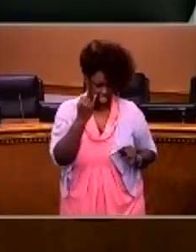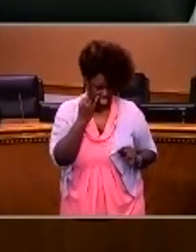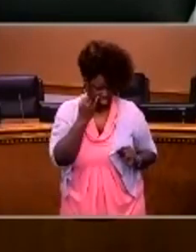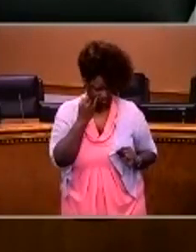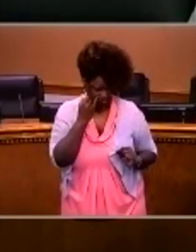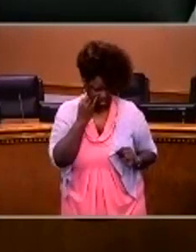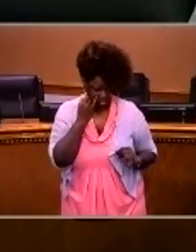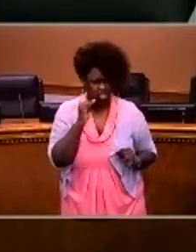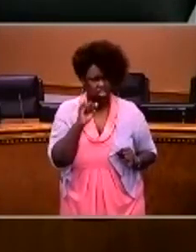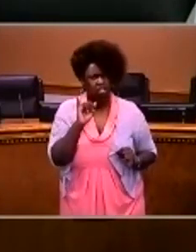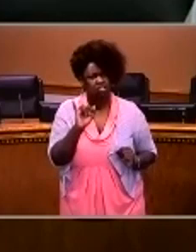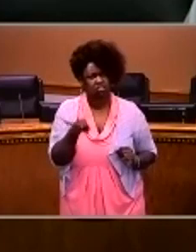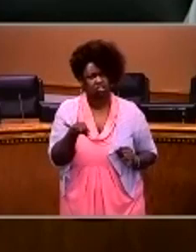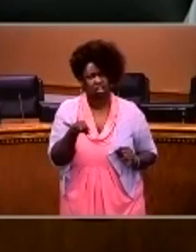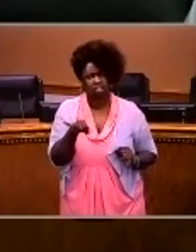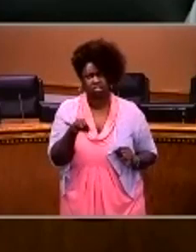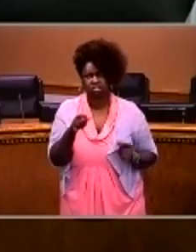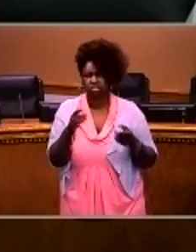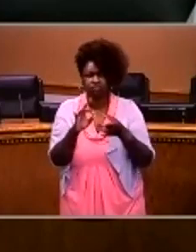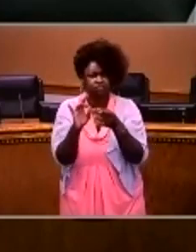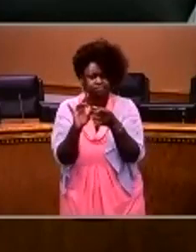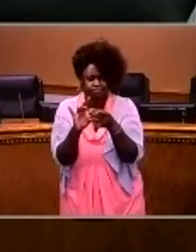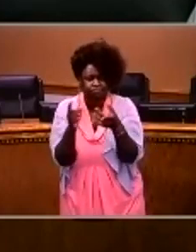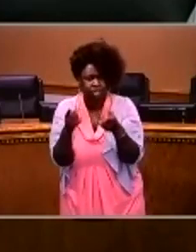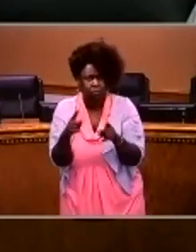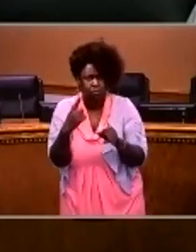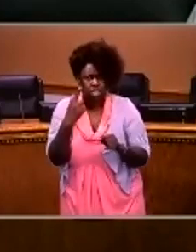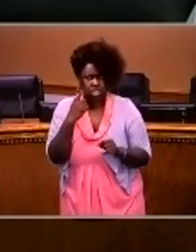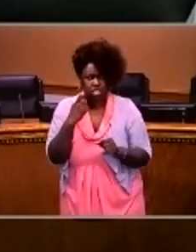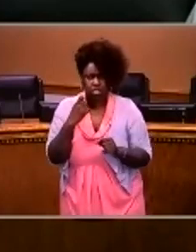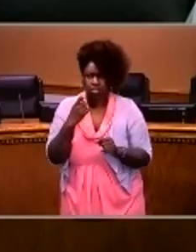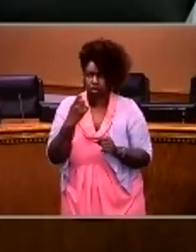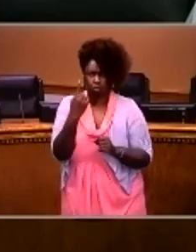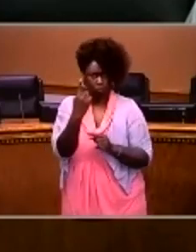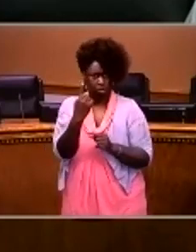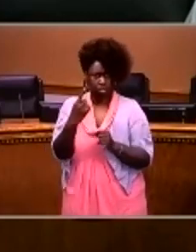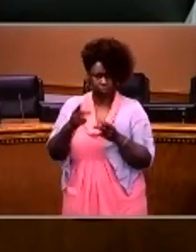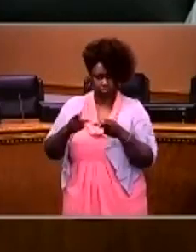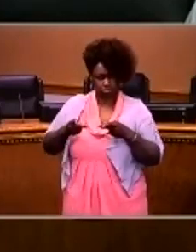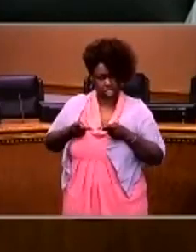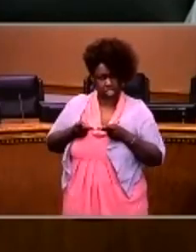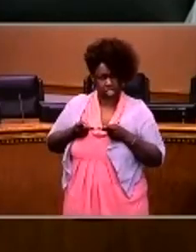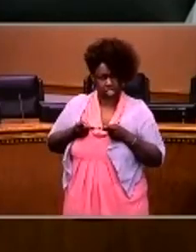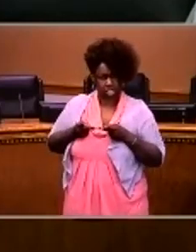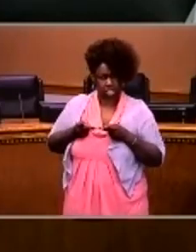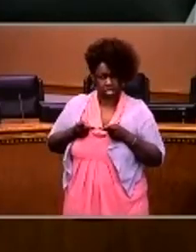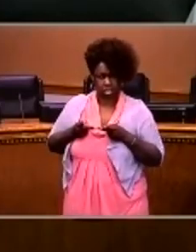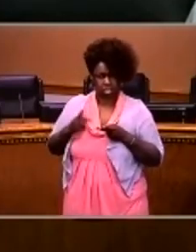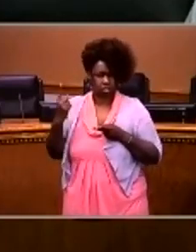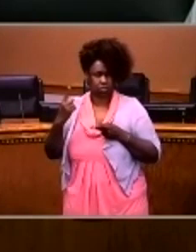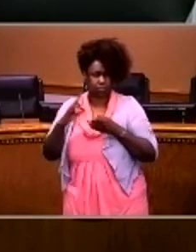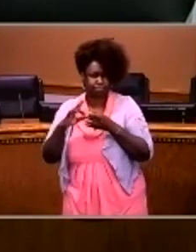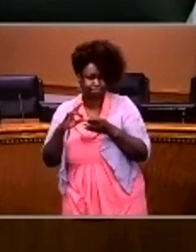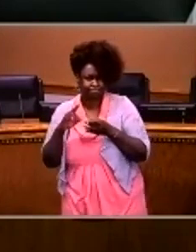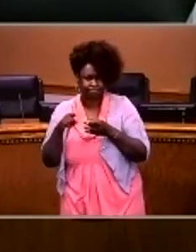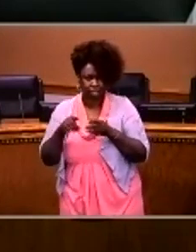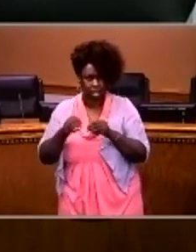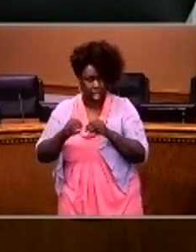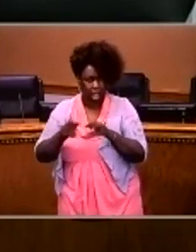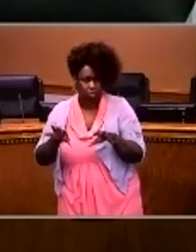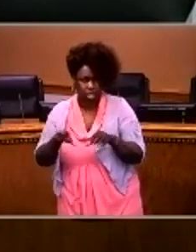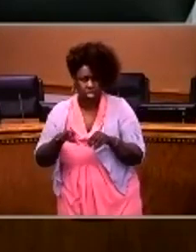at the facility that's been implicated as potentially having an outbreak. If there's some